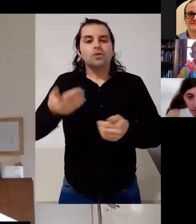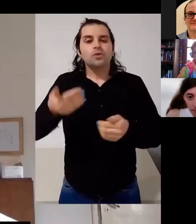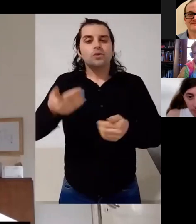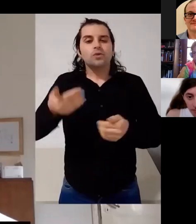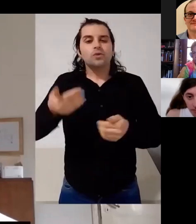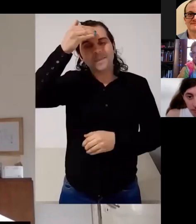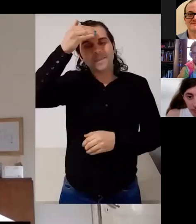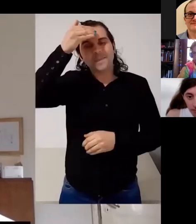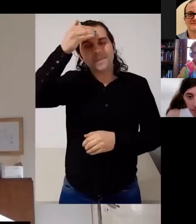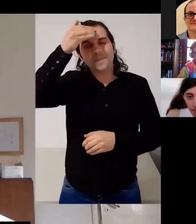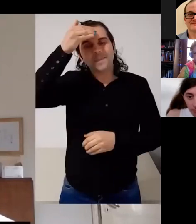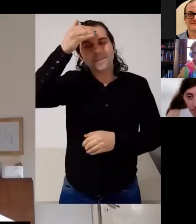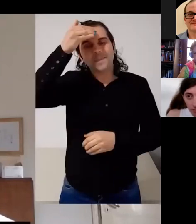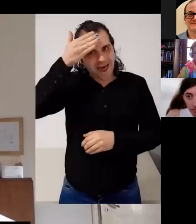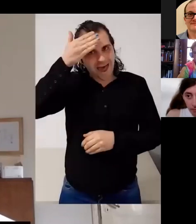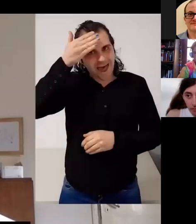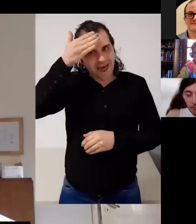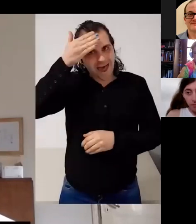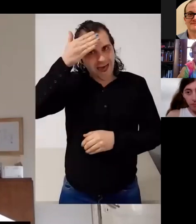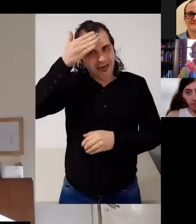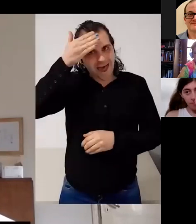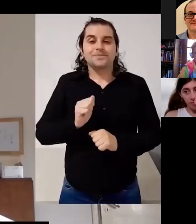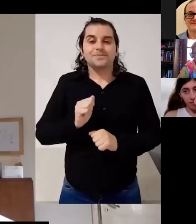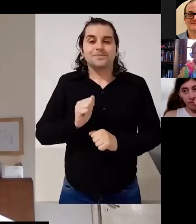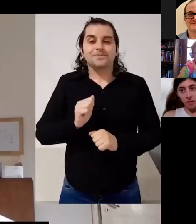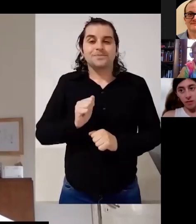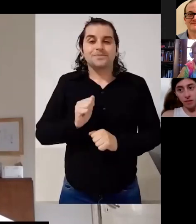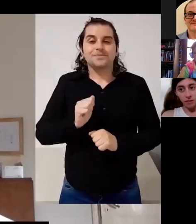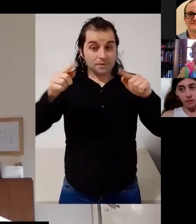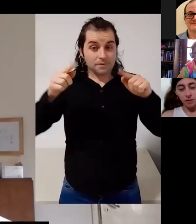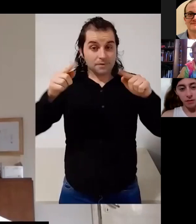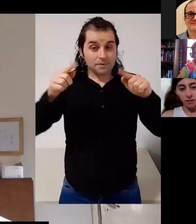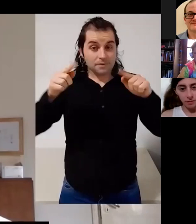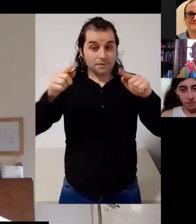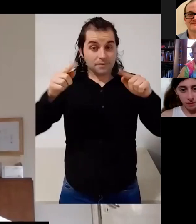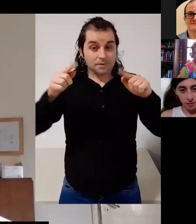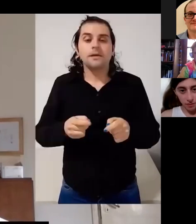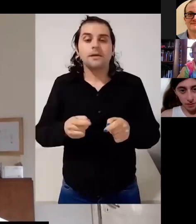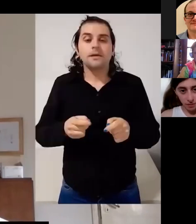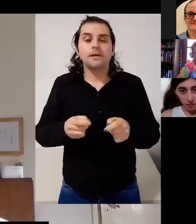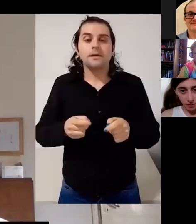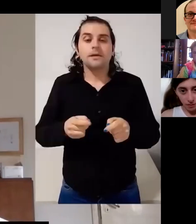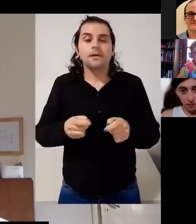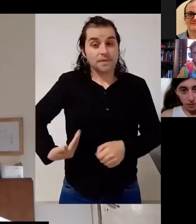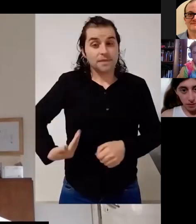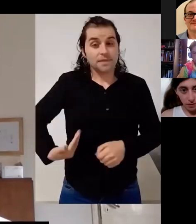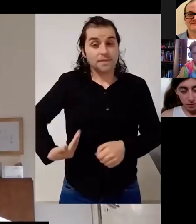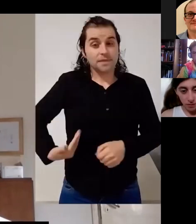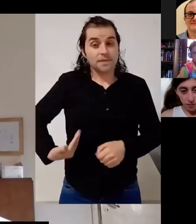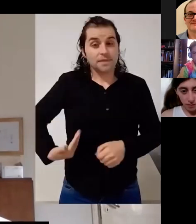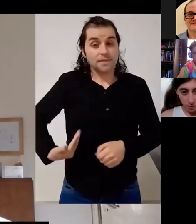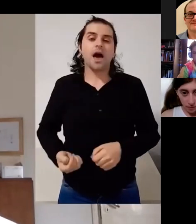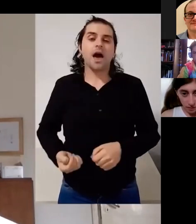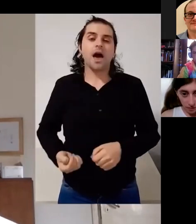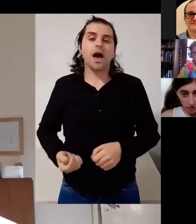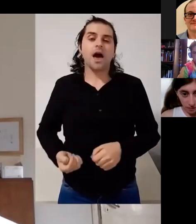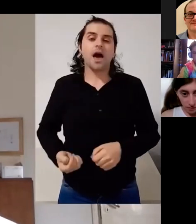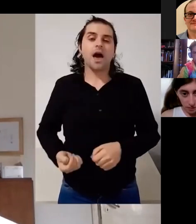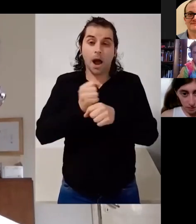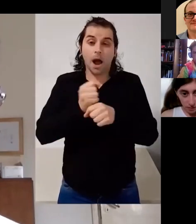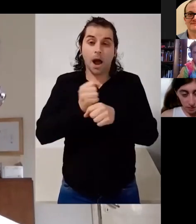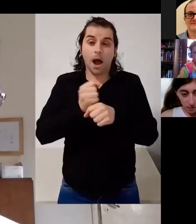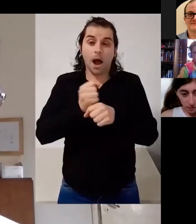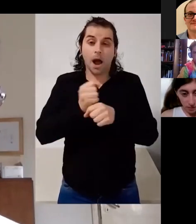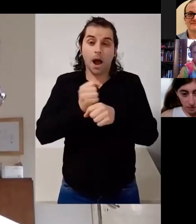worked with mental health. We articulated our activities with the state in its different institutions,